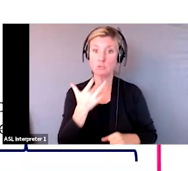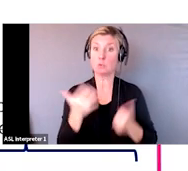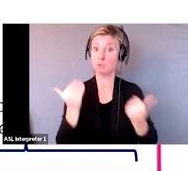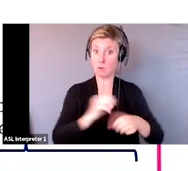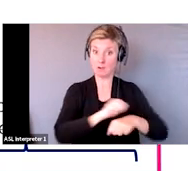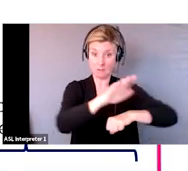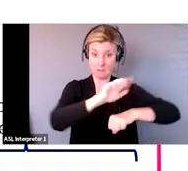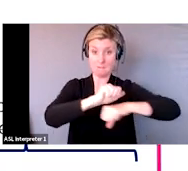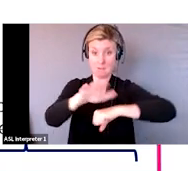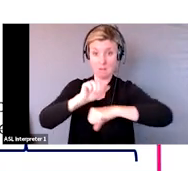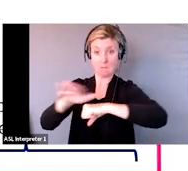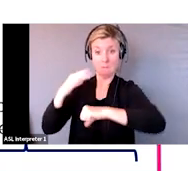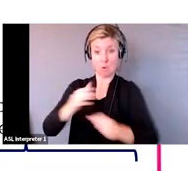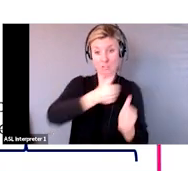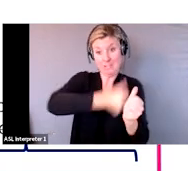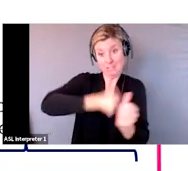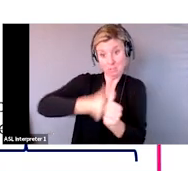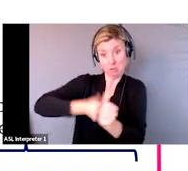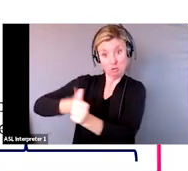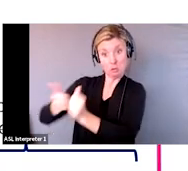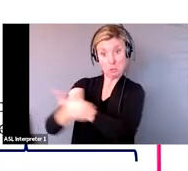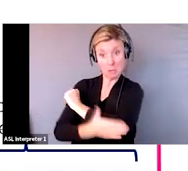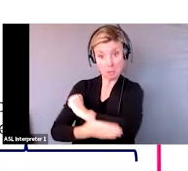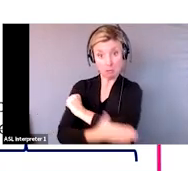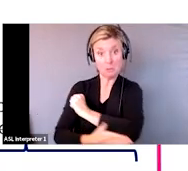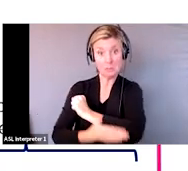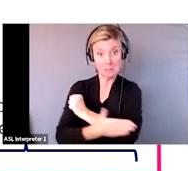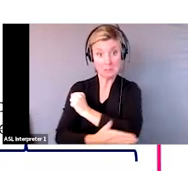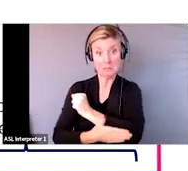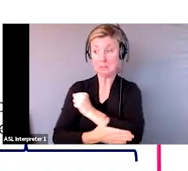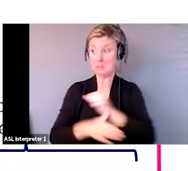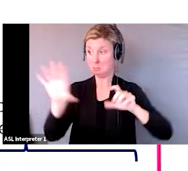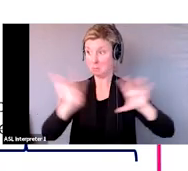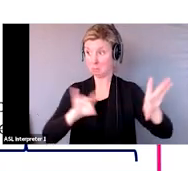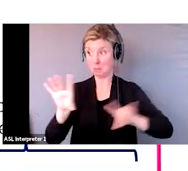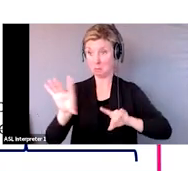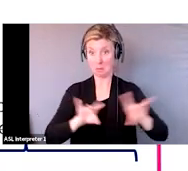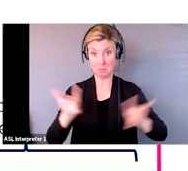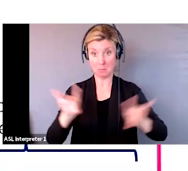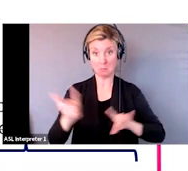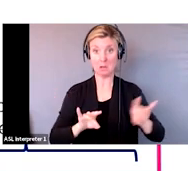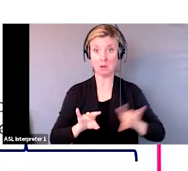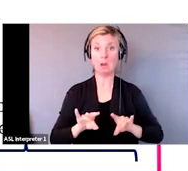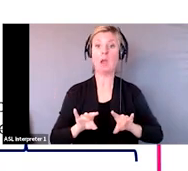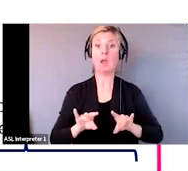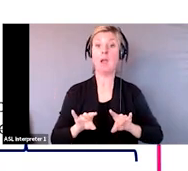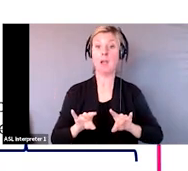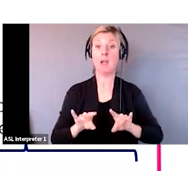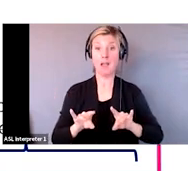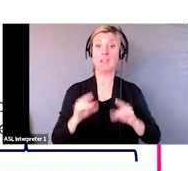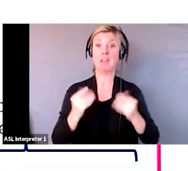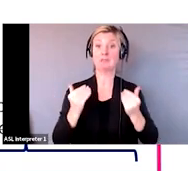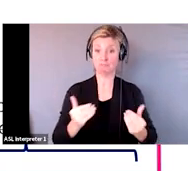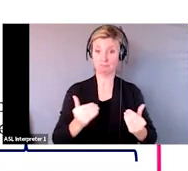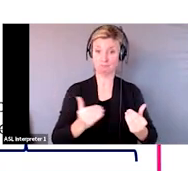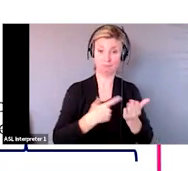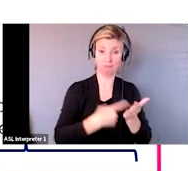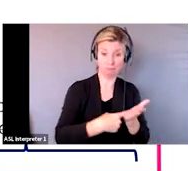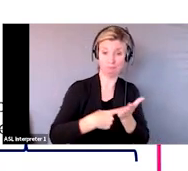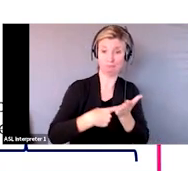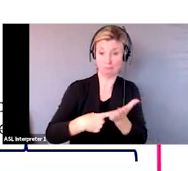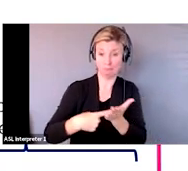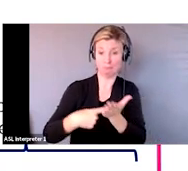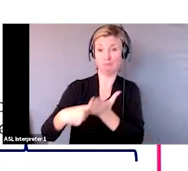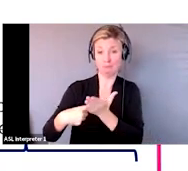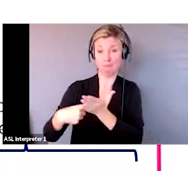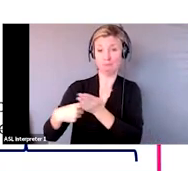countries. And then you have a back and forth with each of those individual patent offices, and they will evaluate